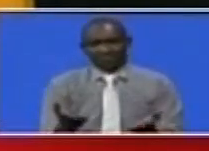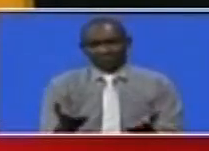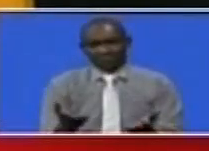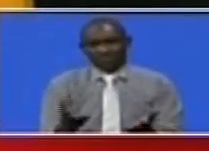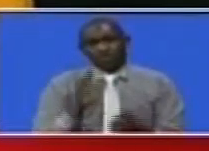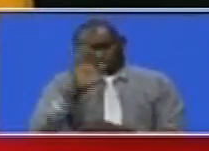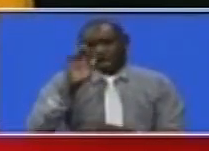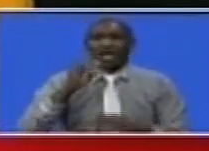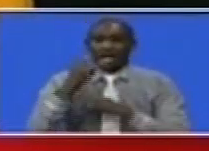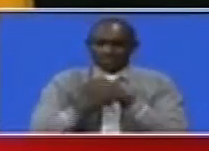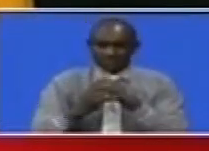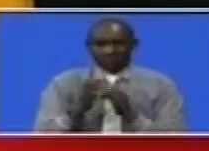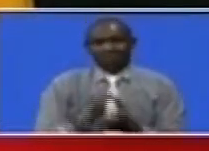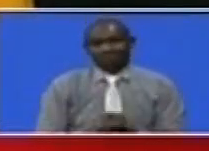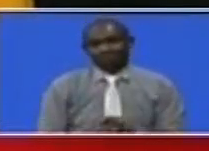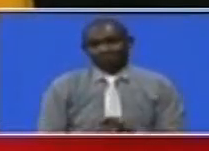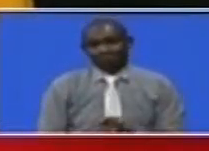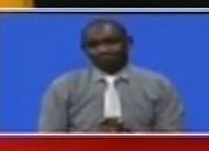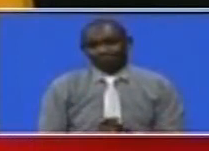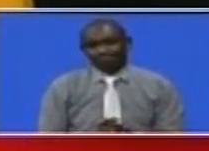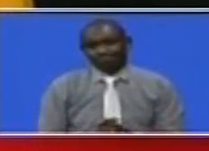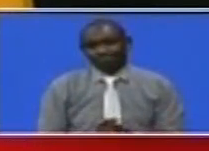has blessed your country.